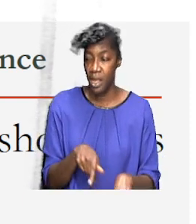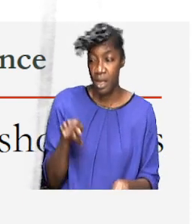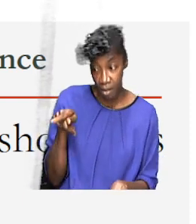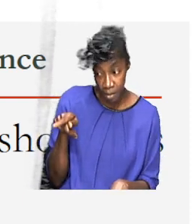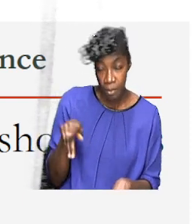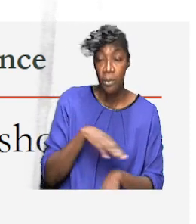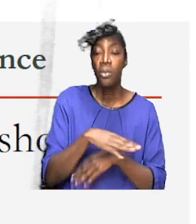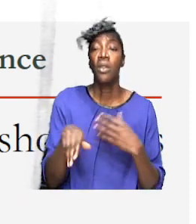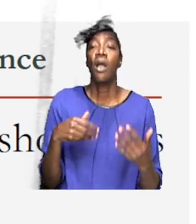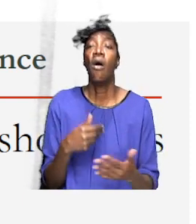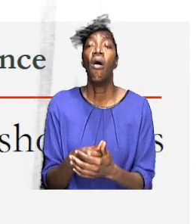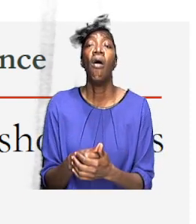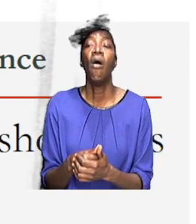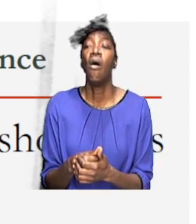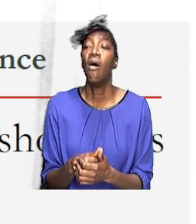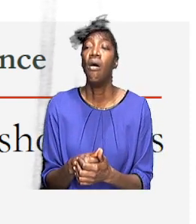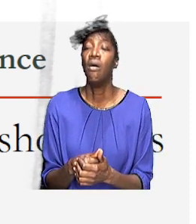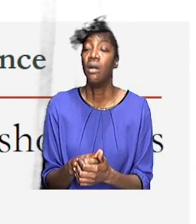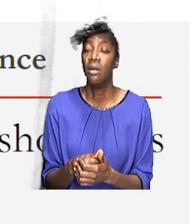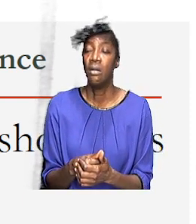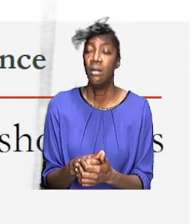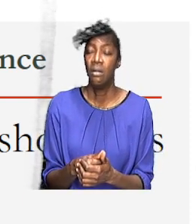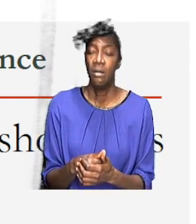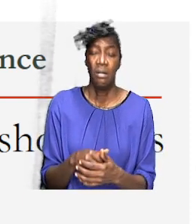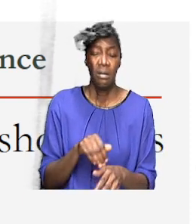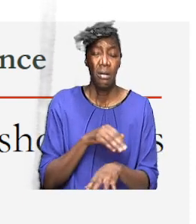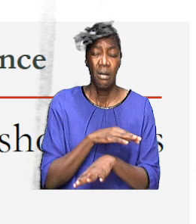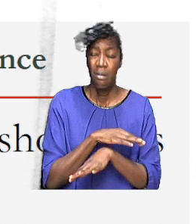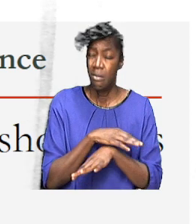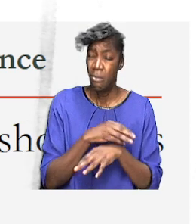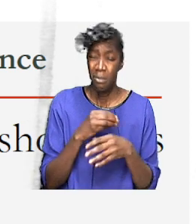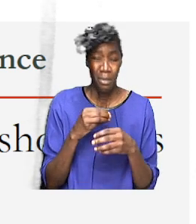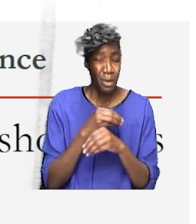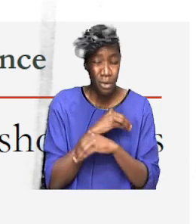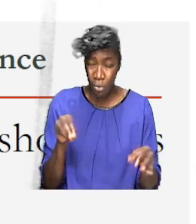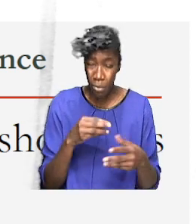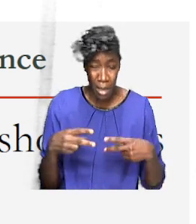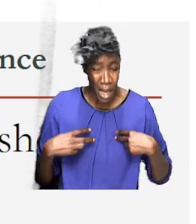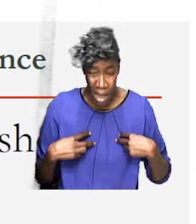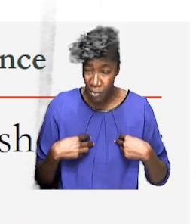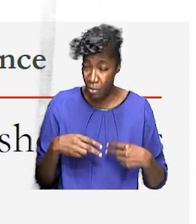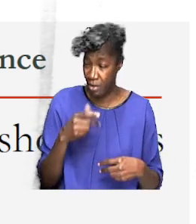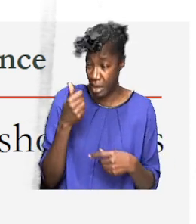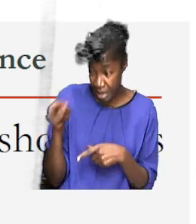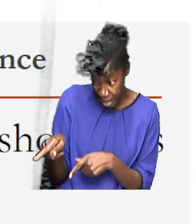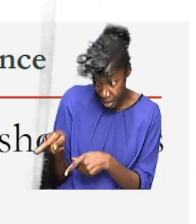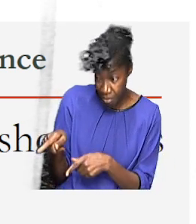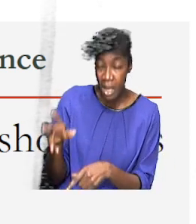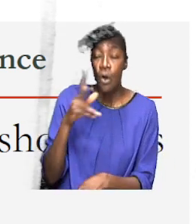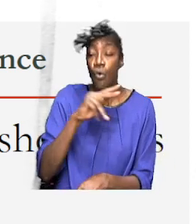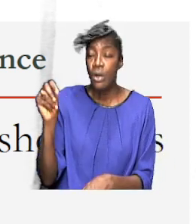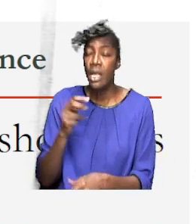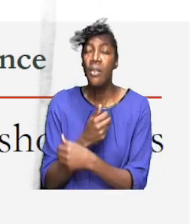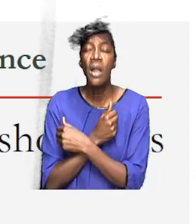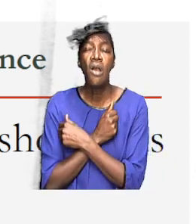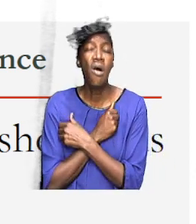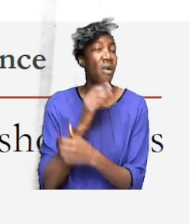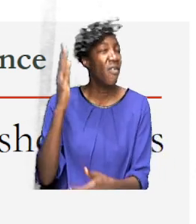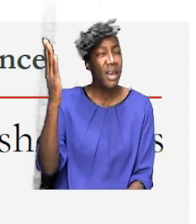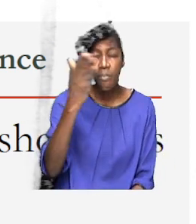But all was lacking was on him, who needs the love and the presence of God.